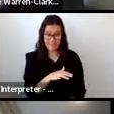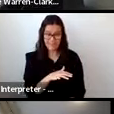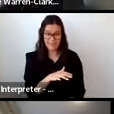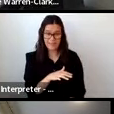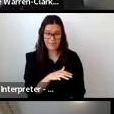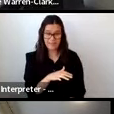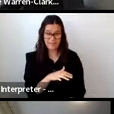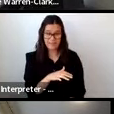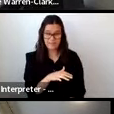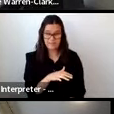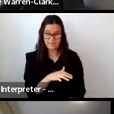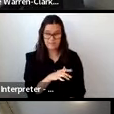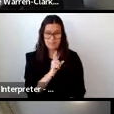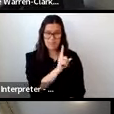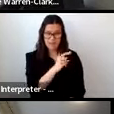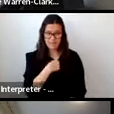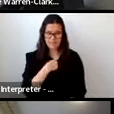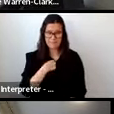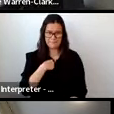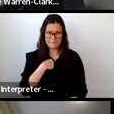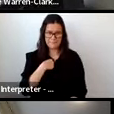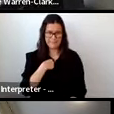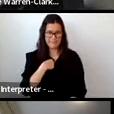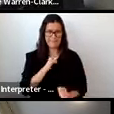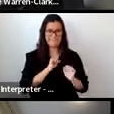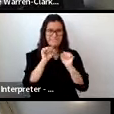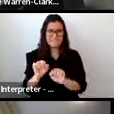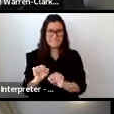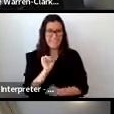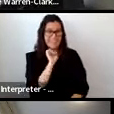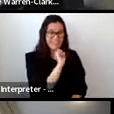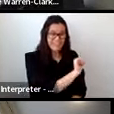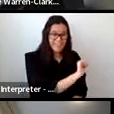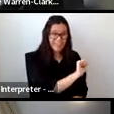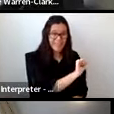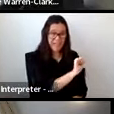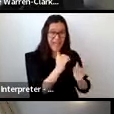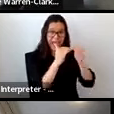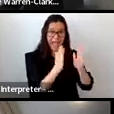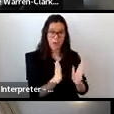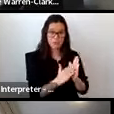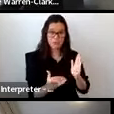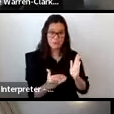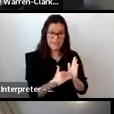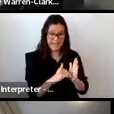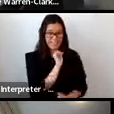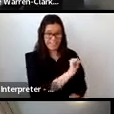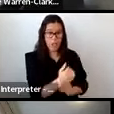purposes, I am still going into their new builds and requesting modifications.